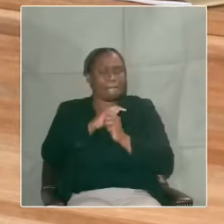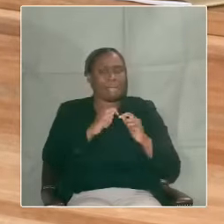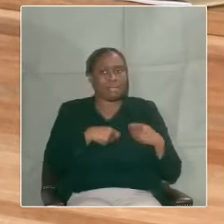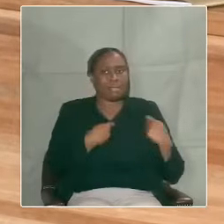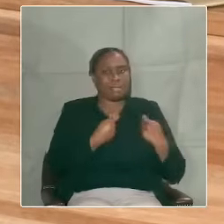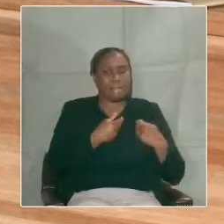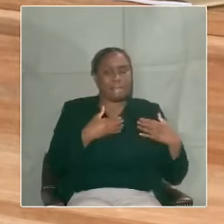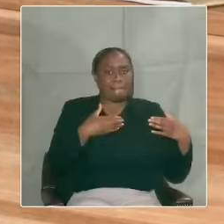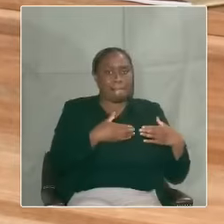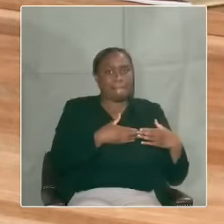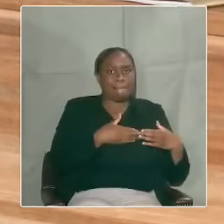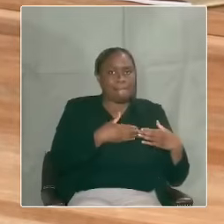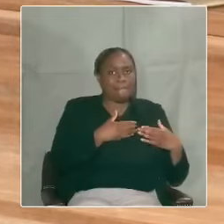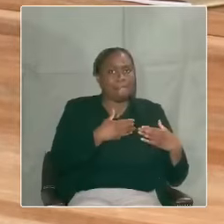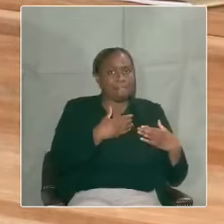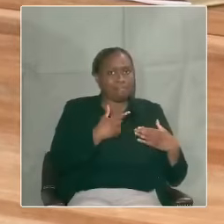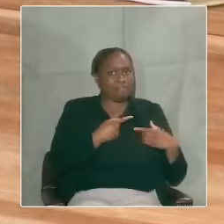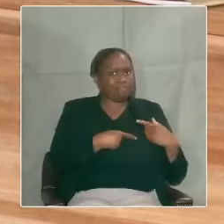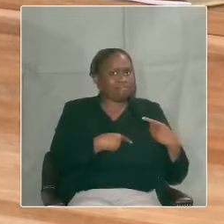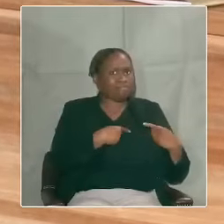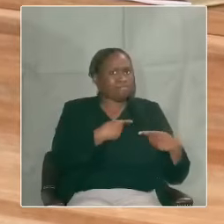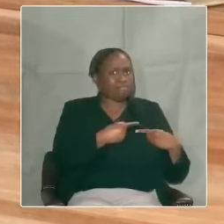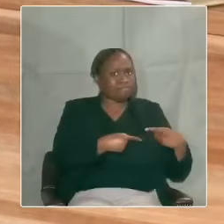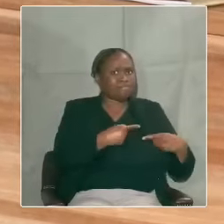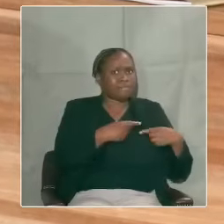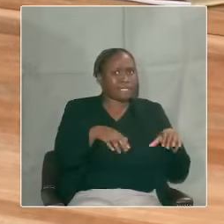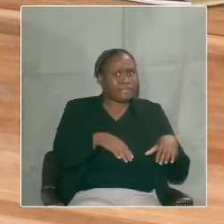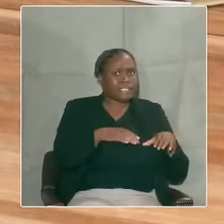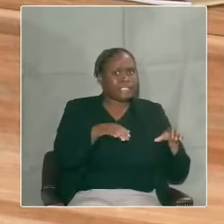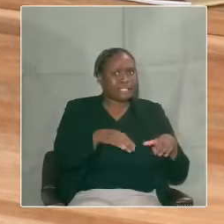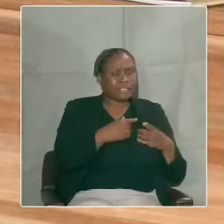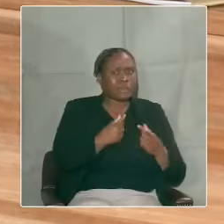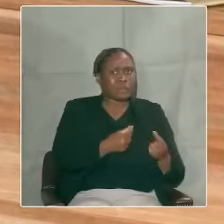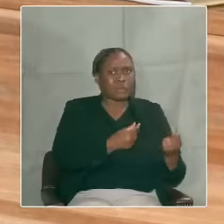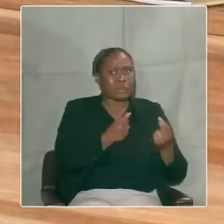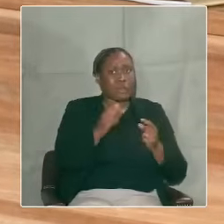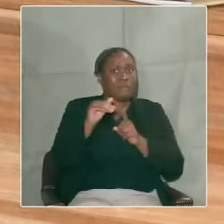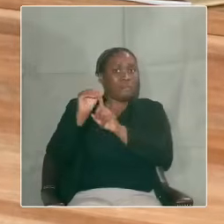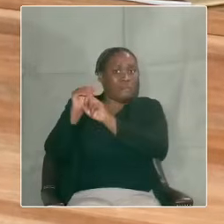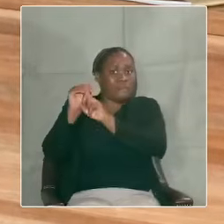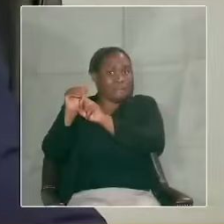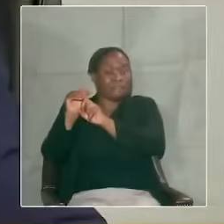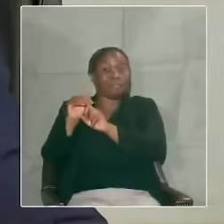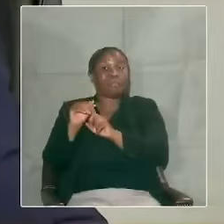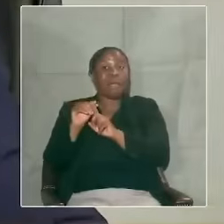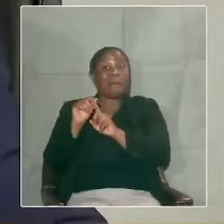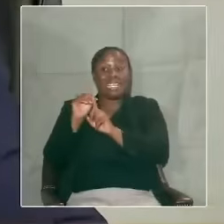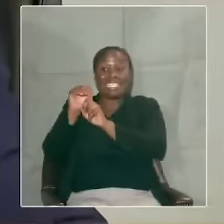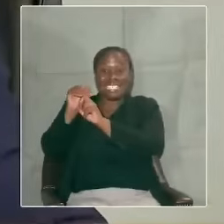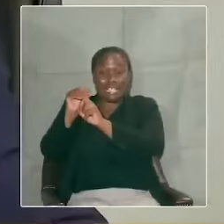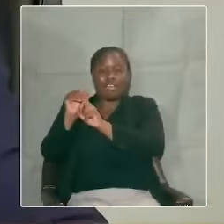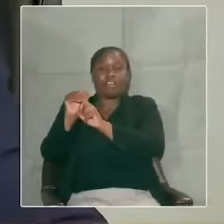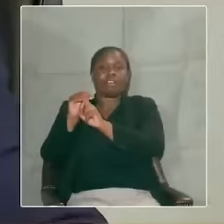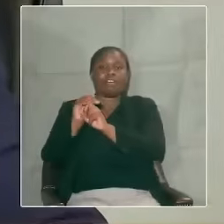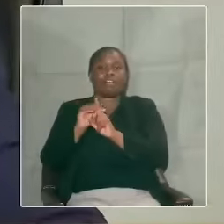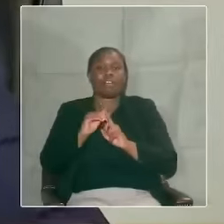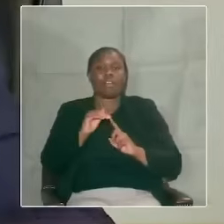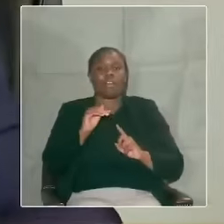Although those requests, you say you make them after this instruction had been issued.